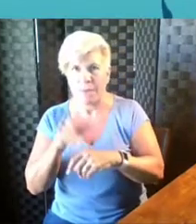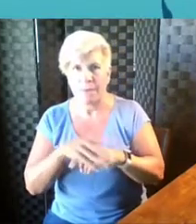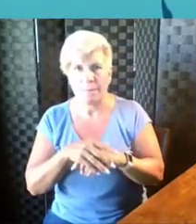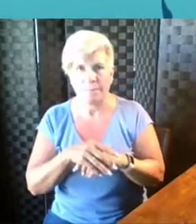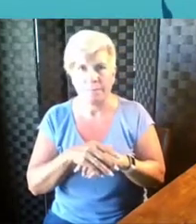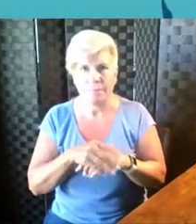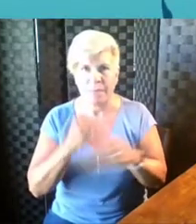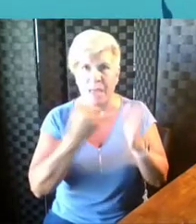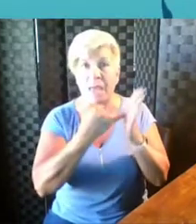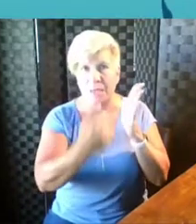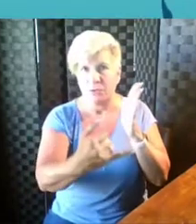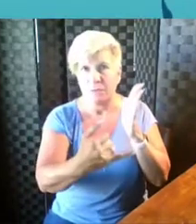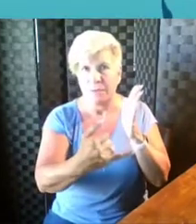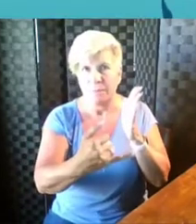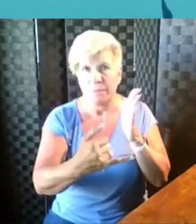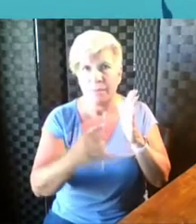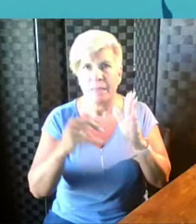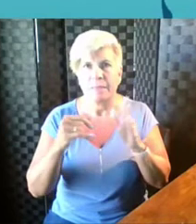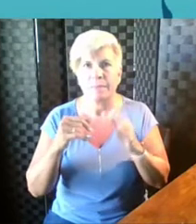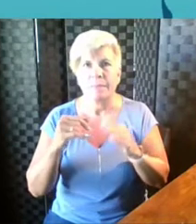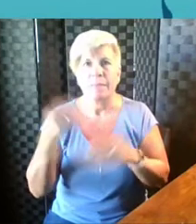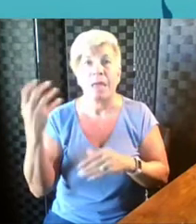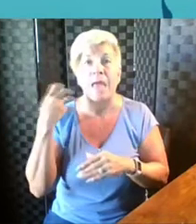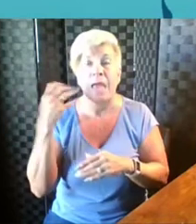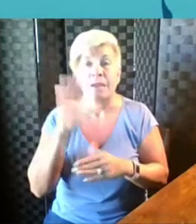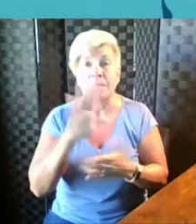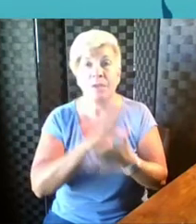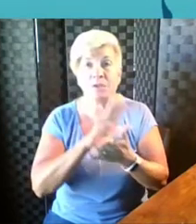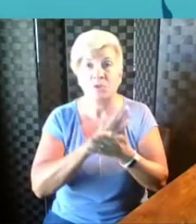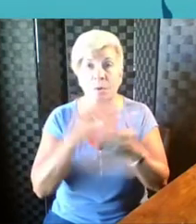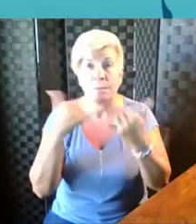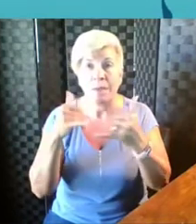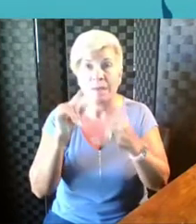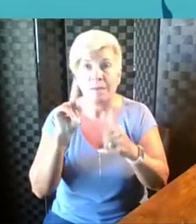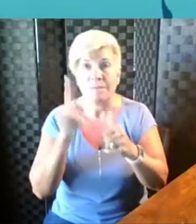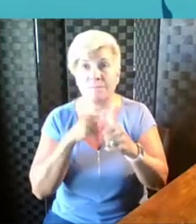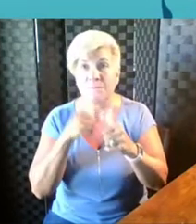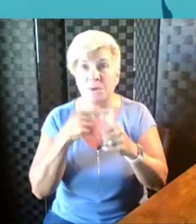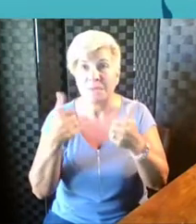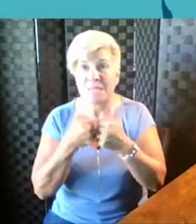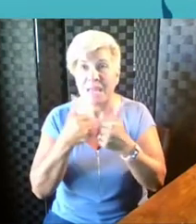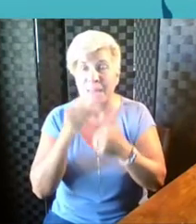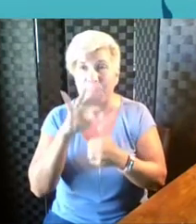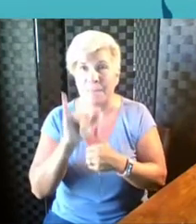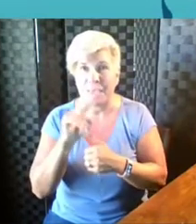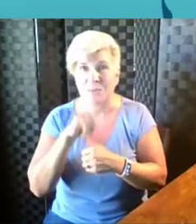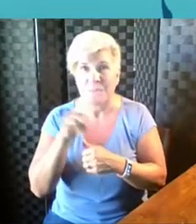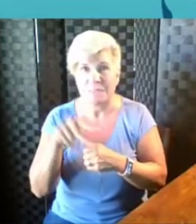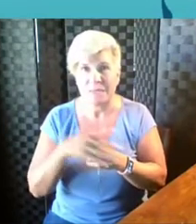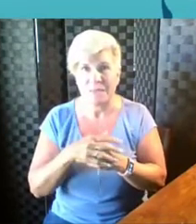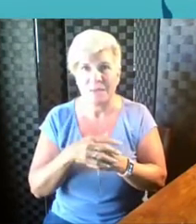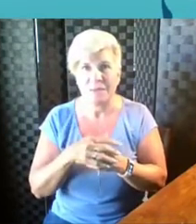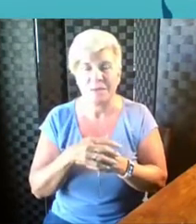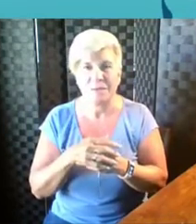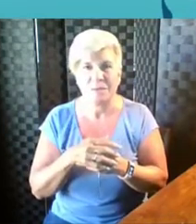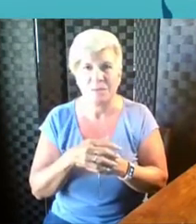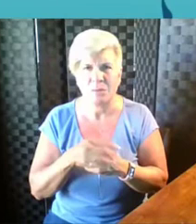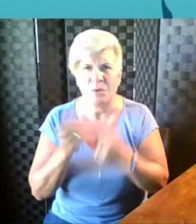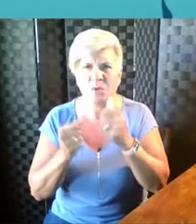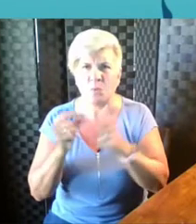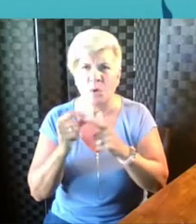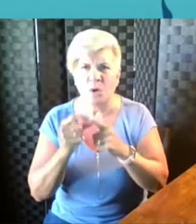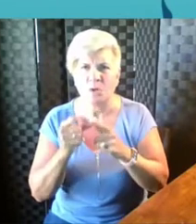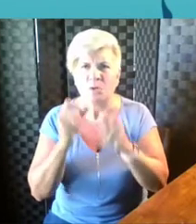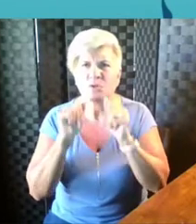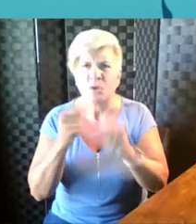I underlined it here for you. The head of their school played in their first game on May 22nd.